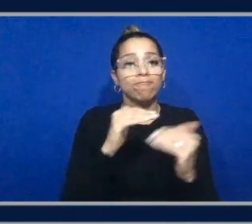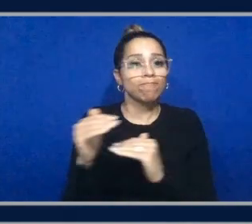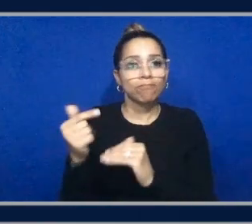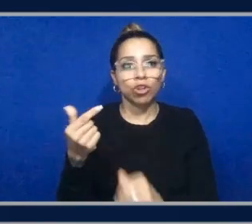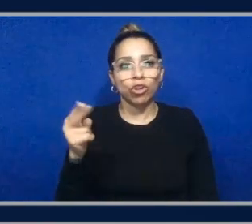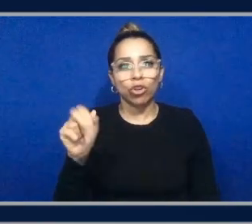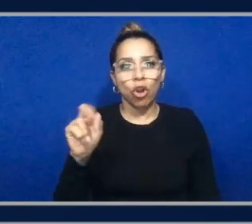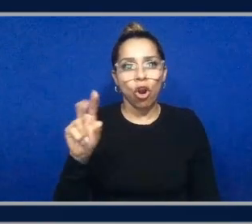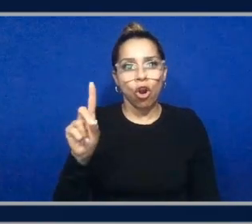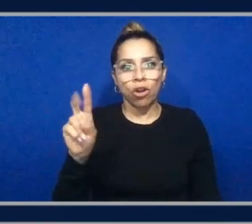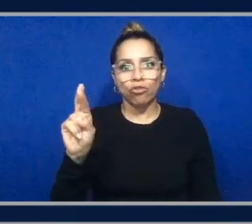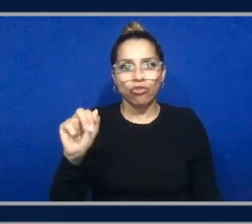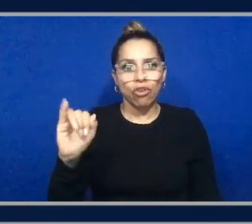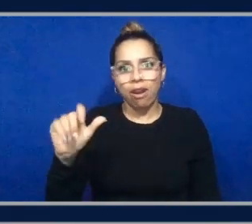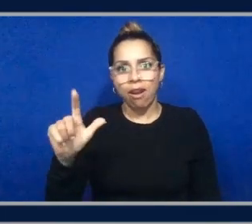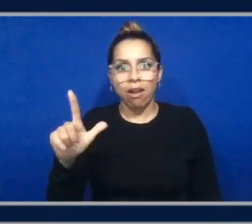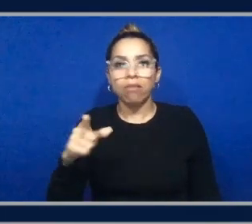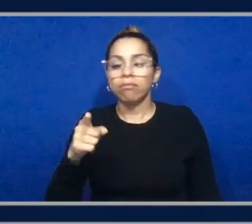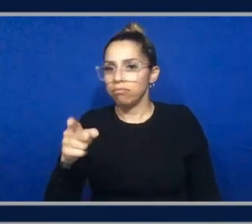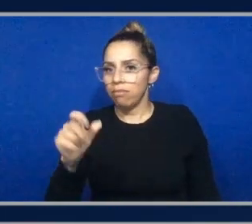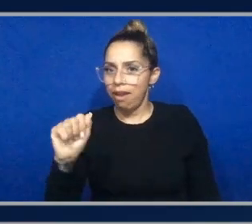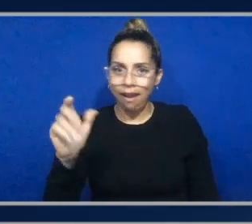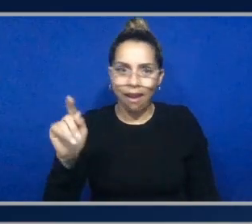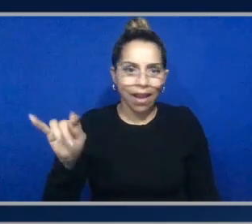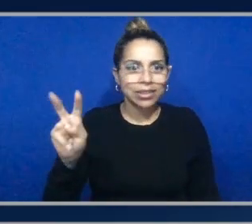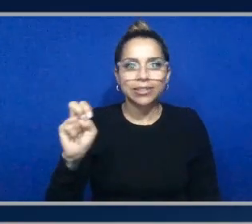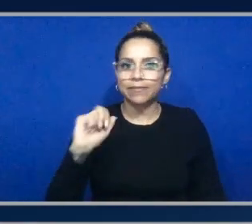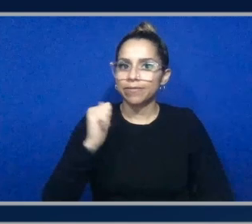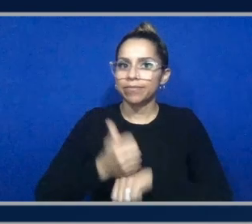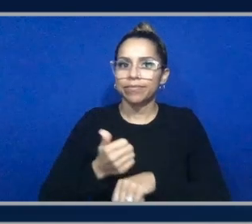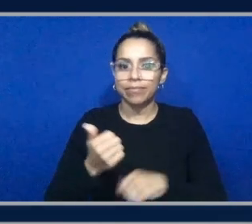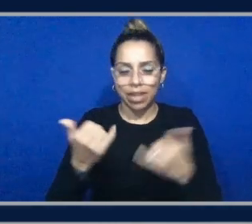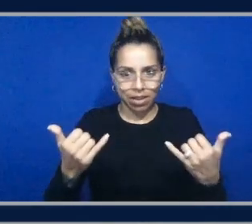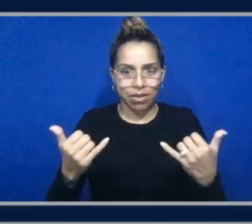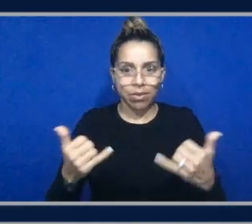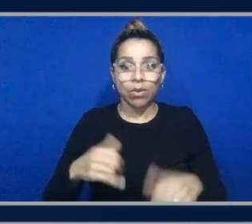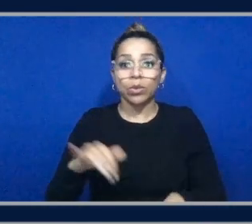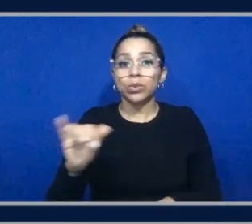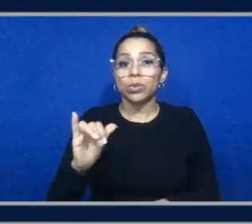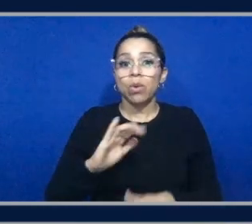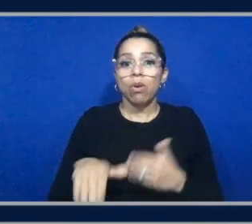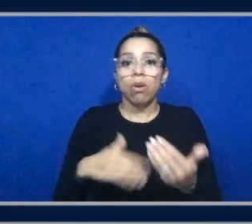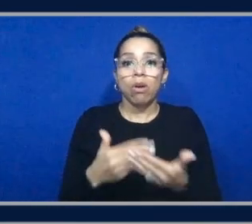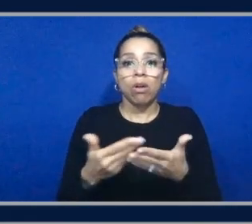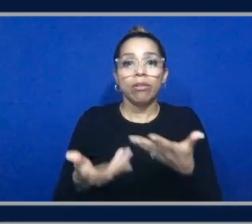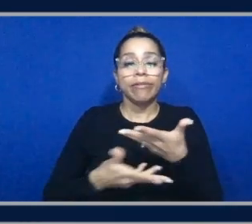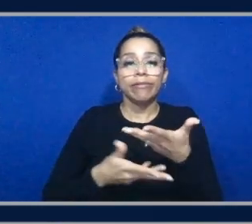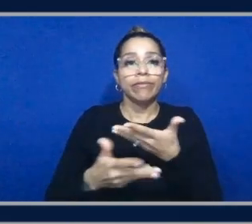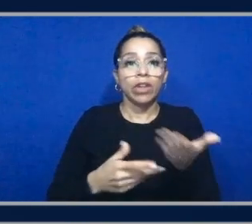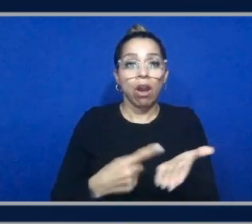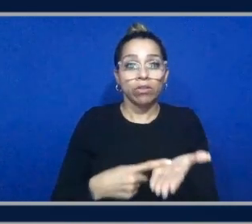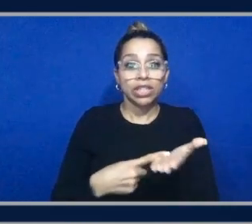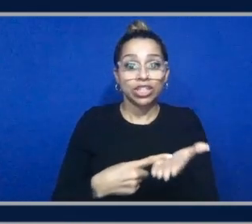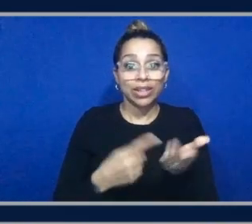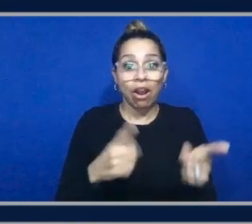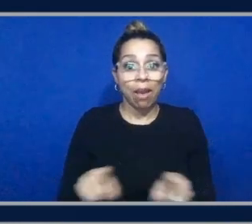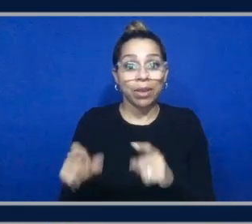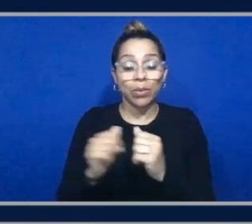active over here. Also, all the conversations that are going on, even in your browser plugin, you